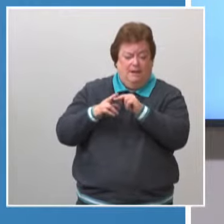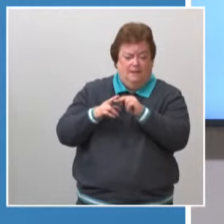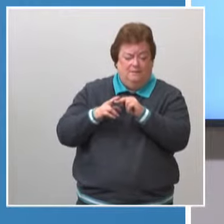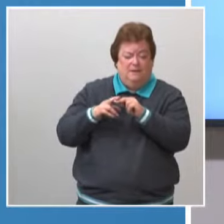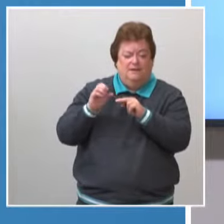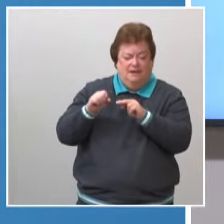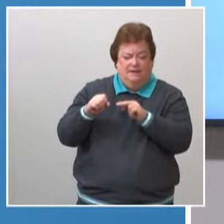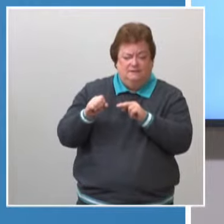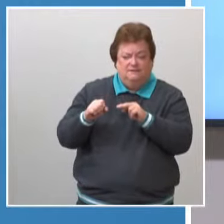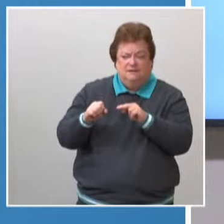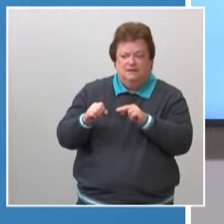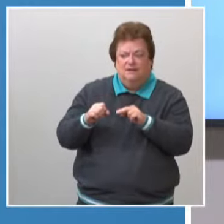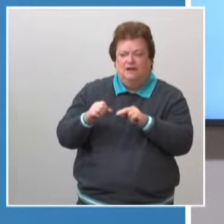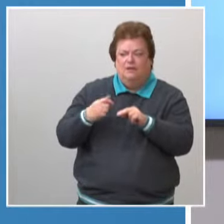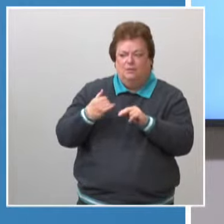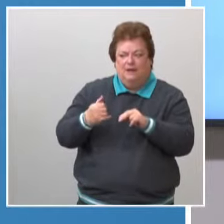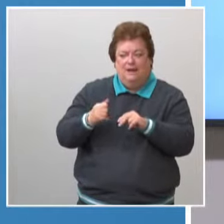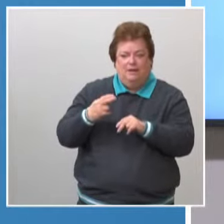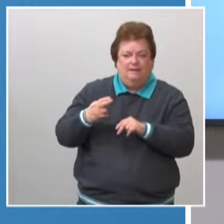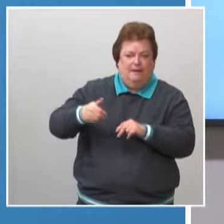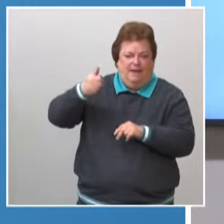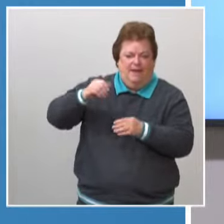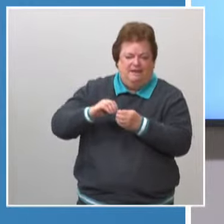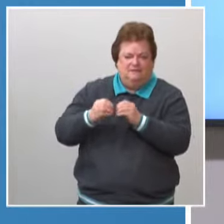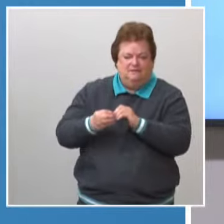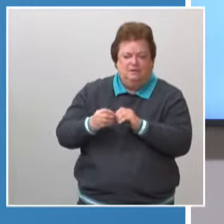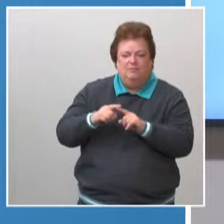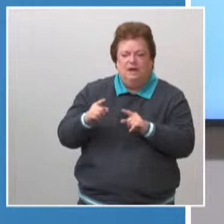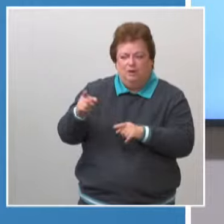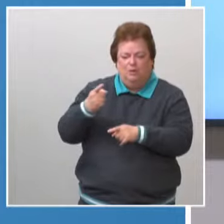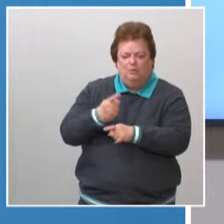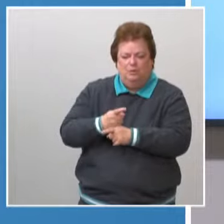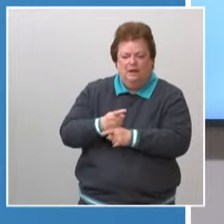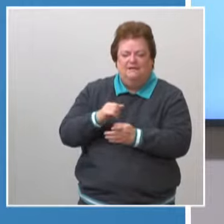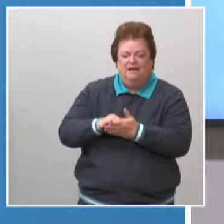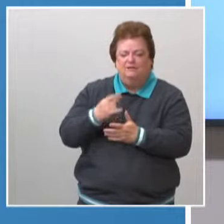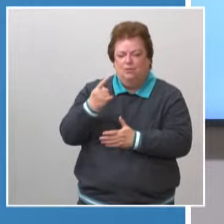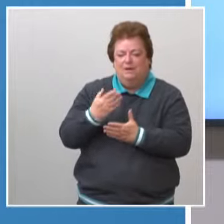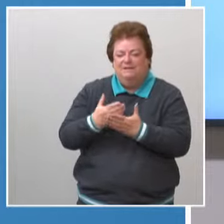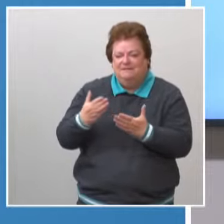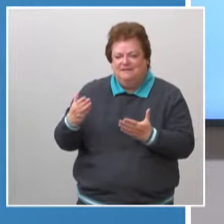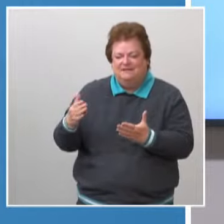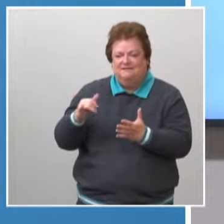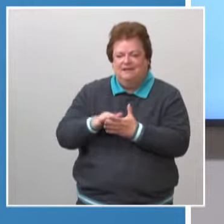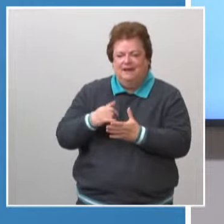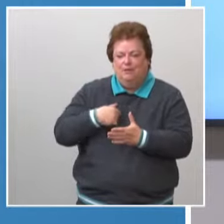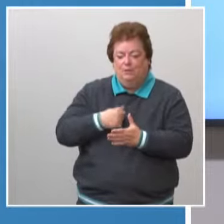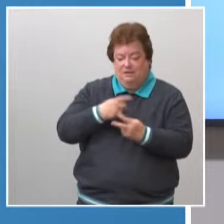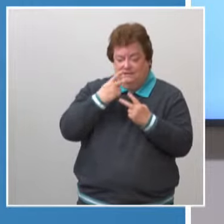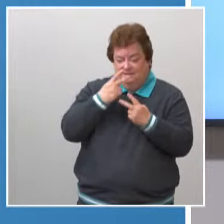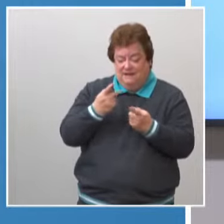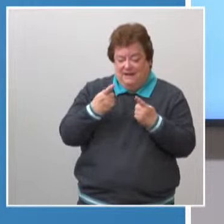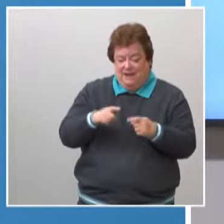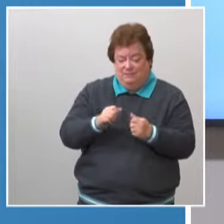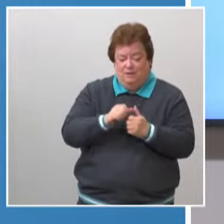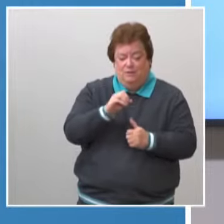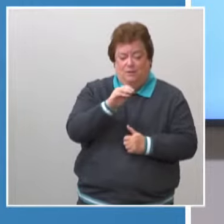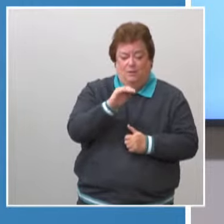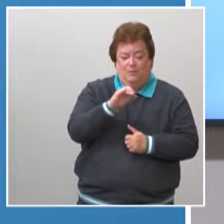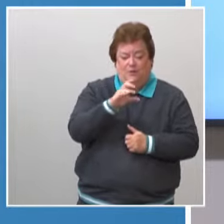holding, at one of our highest numbers. But you're right, Matt, that's one of the things that we are seeing with the